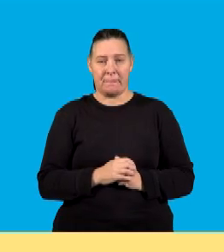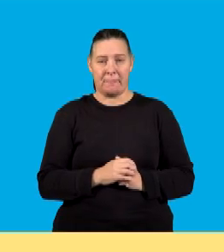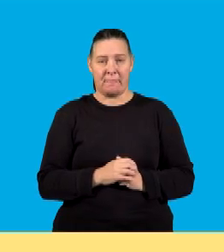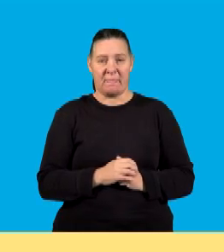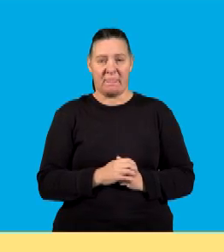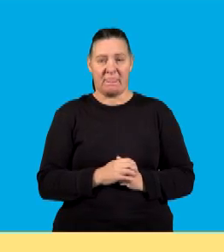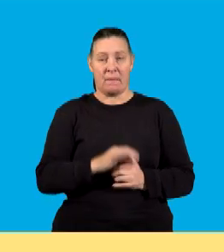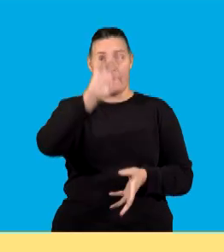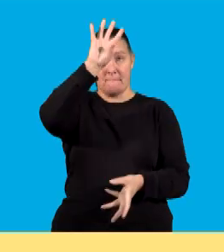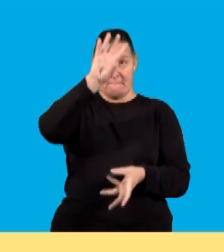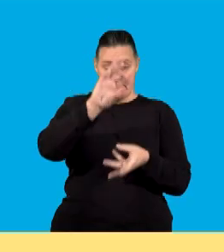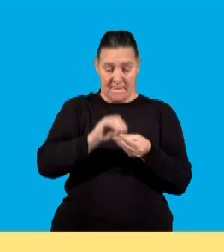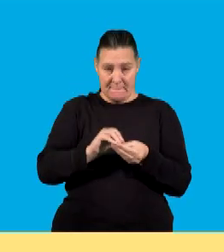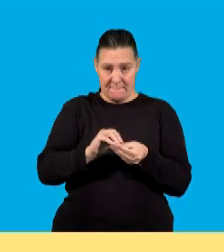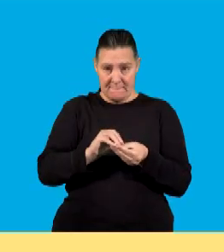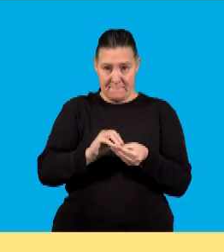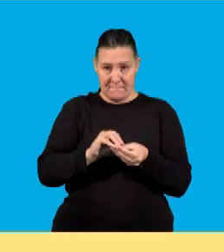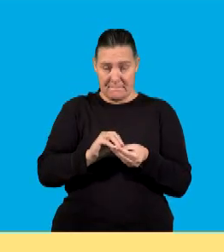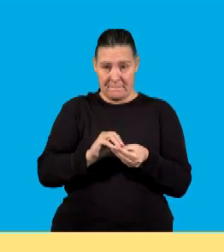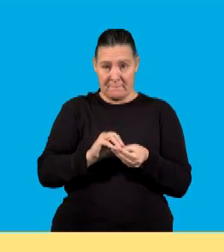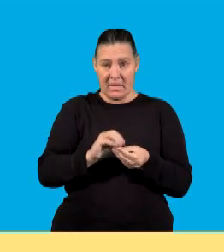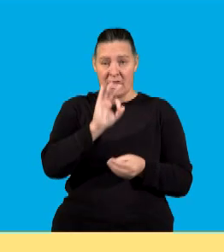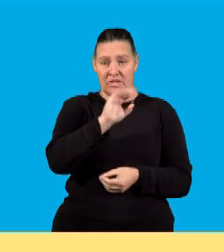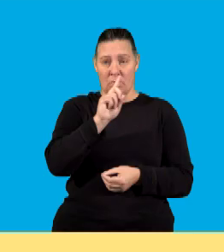When I then add everything, I'm adding